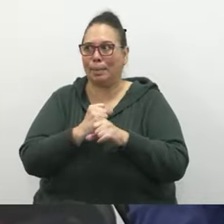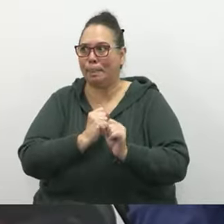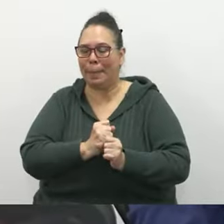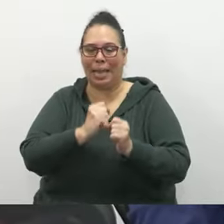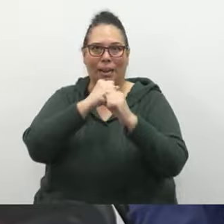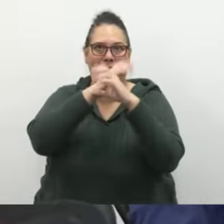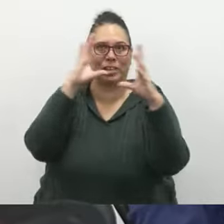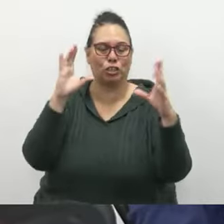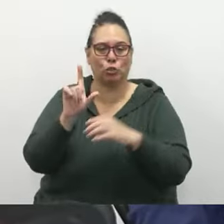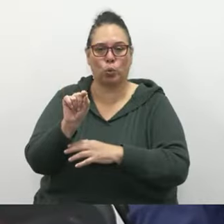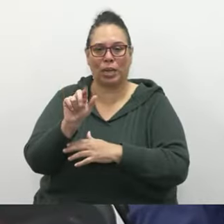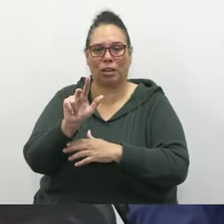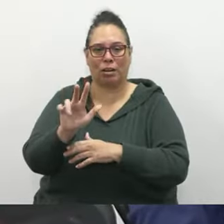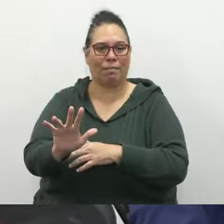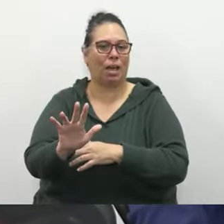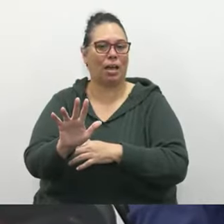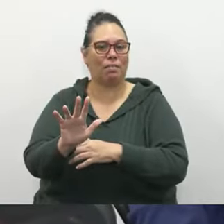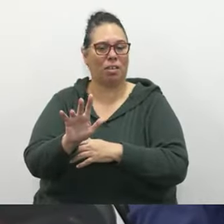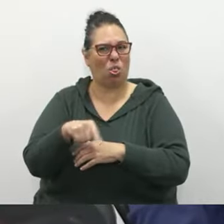2035 possible are at risk.